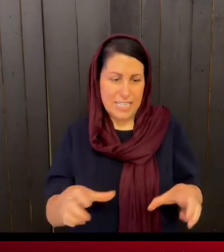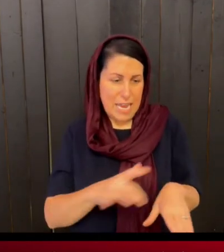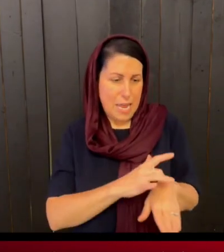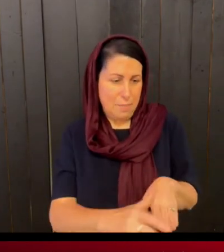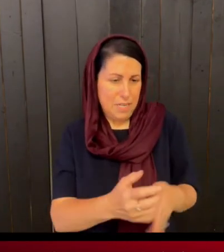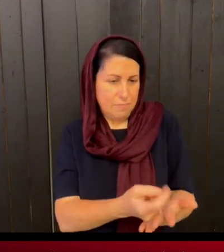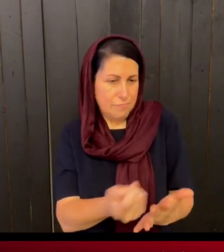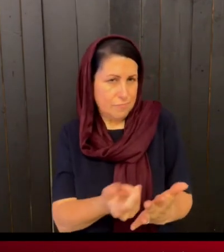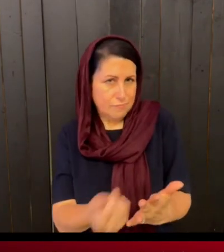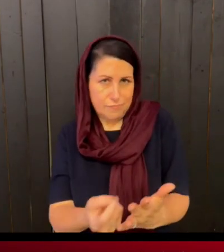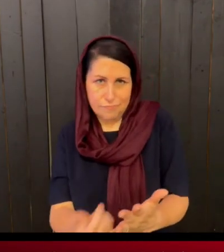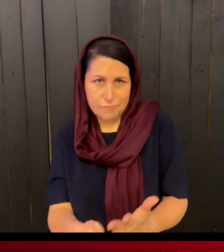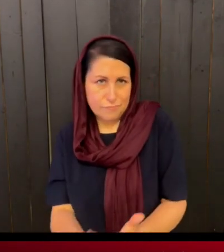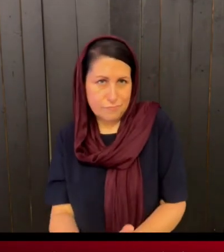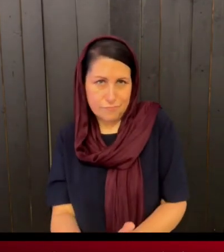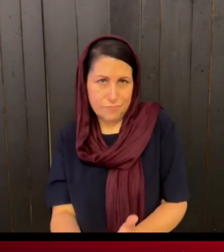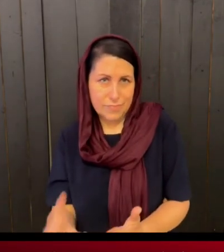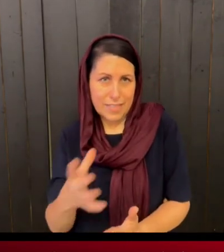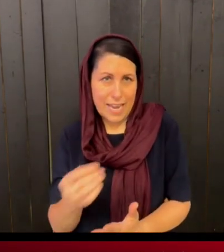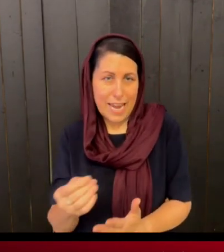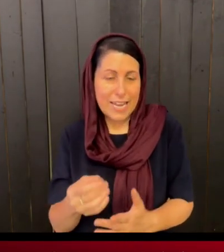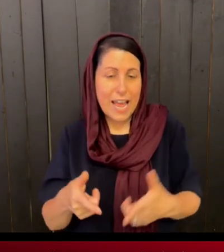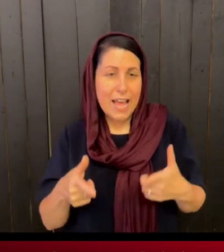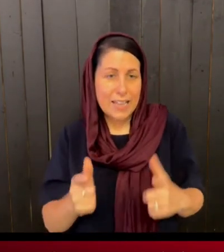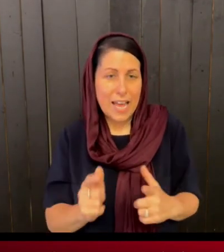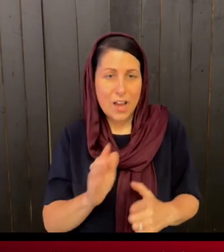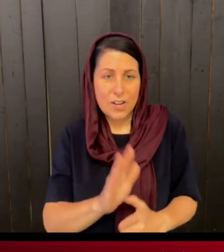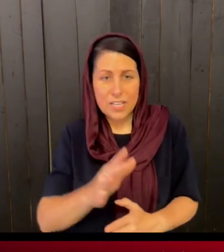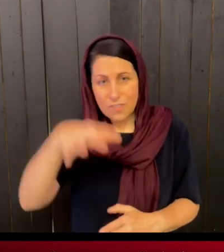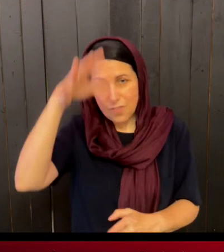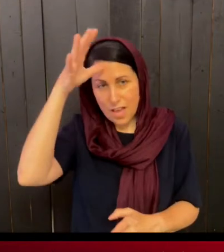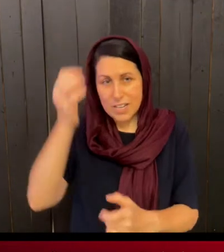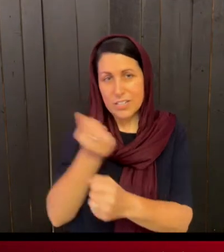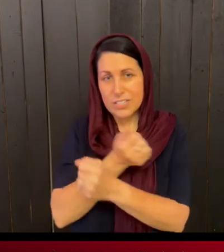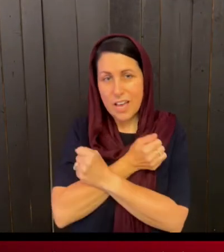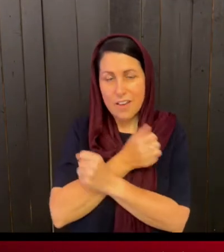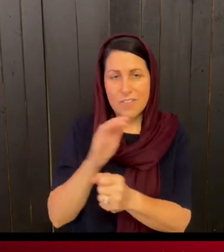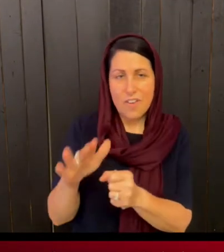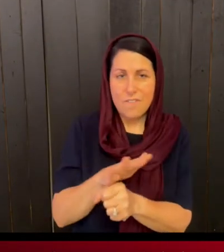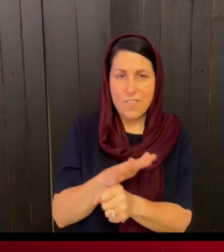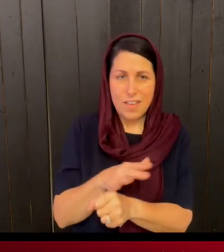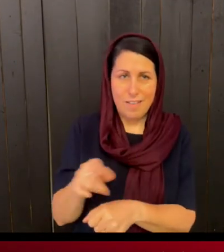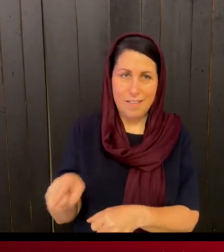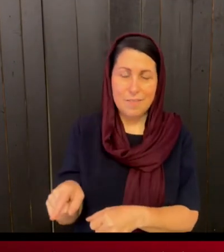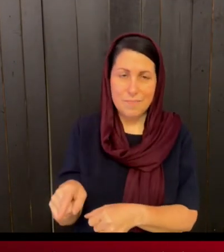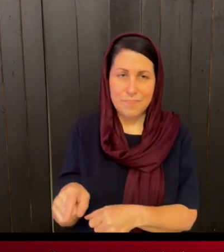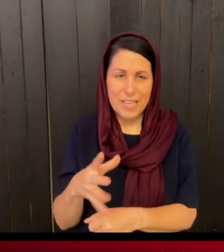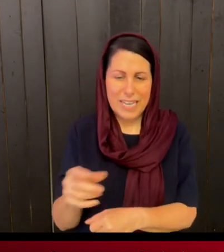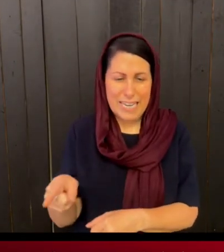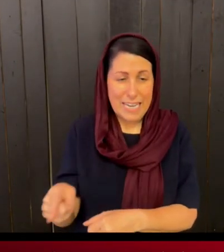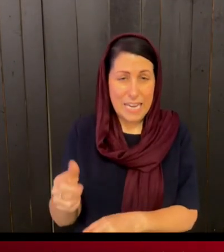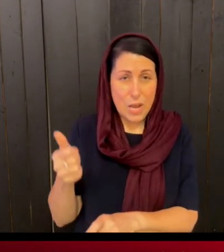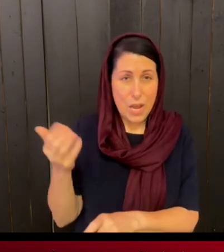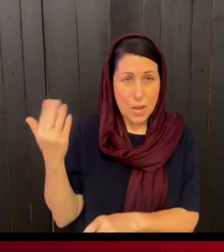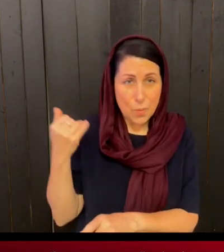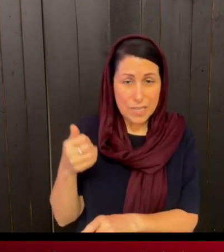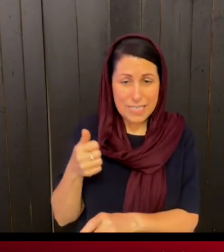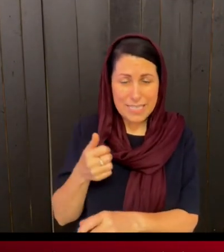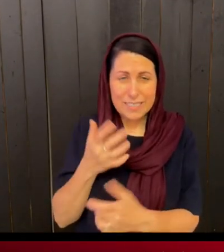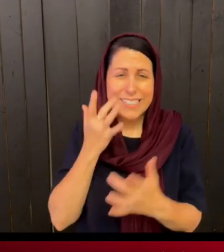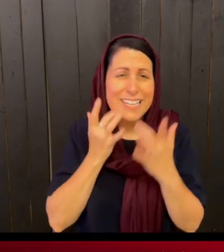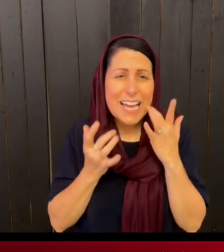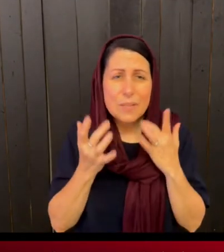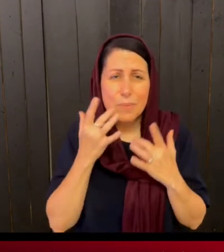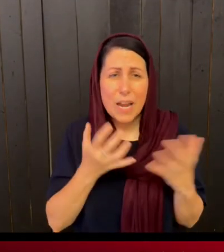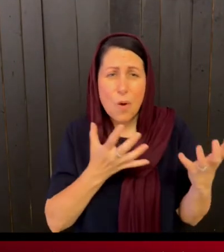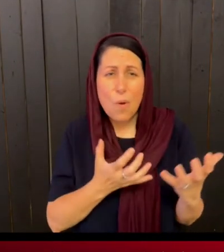him, for his father in this situation. But he brought himself back empty and just desperate to be loved and to